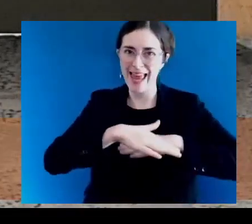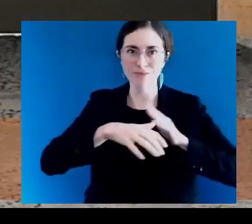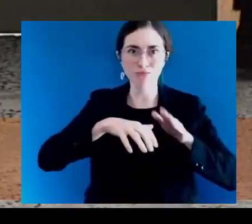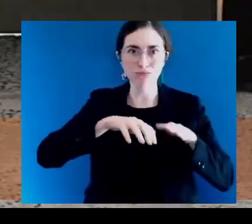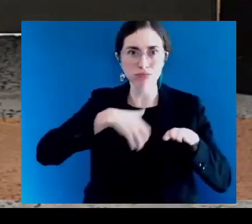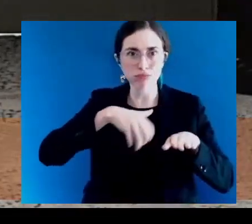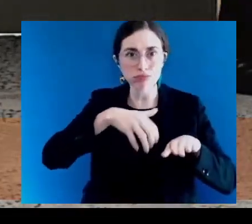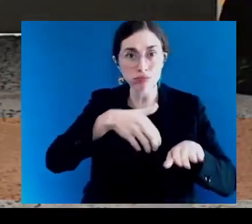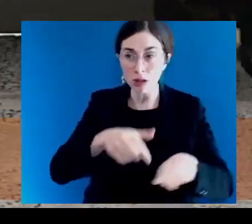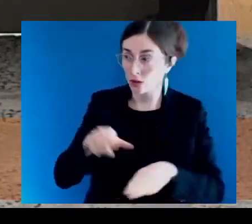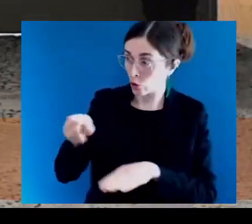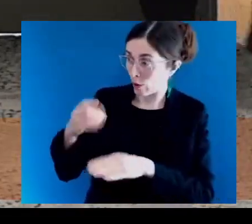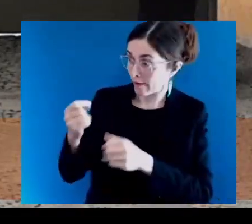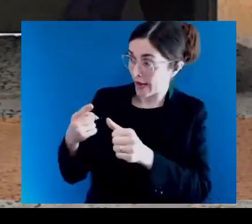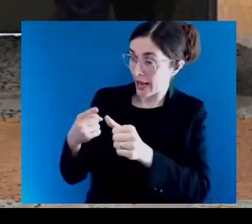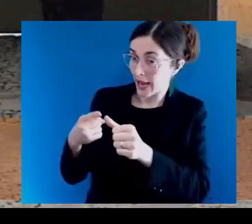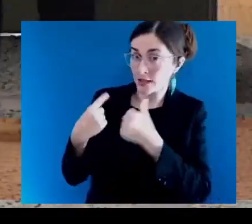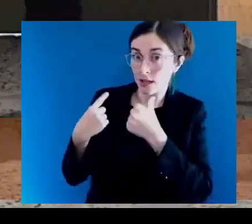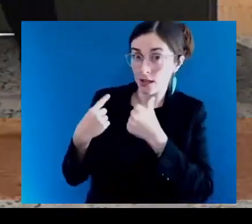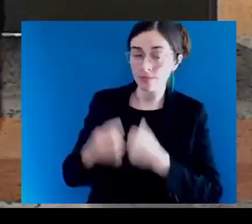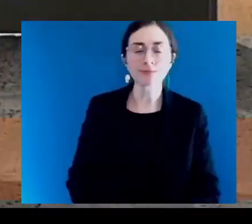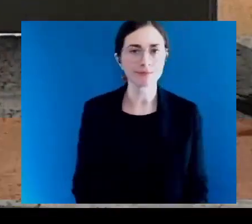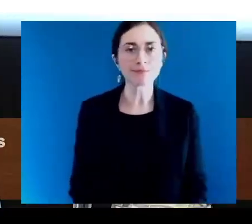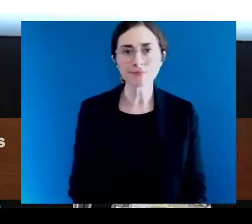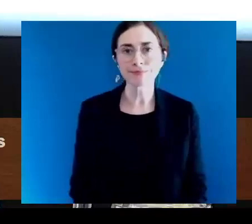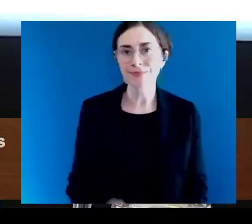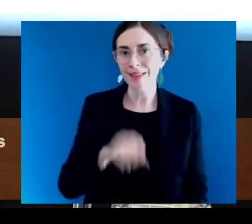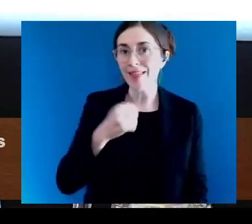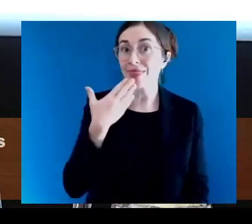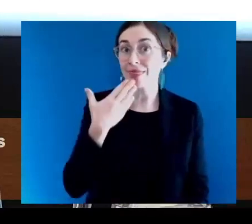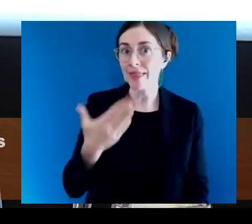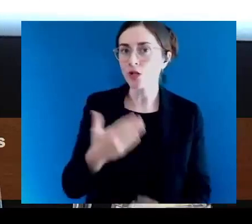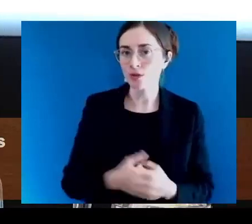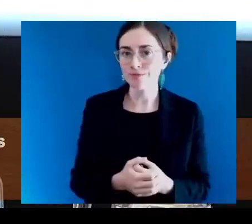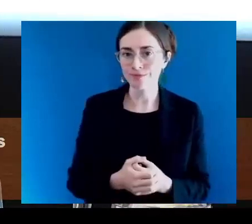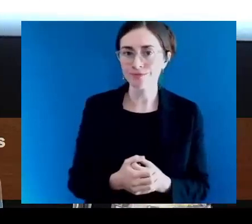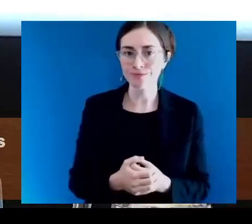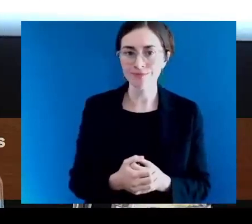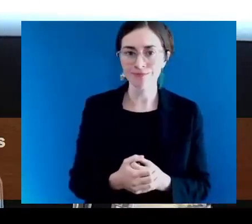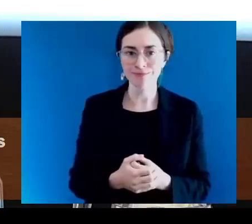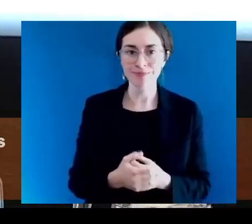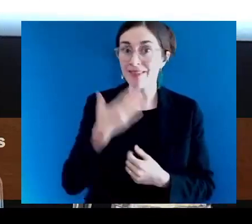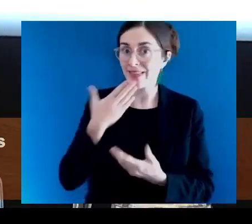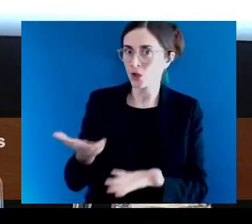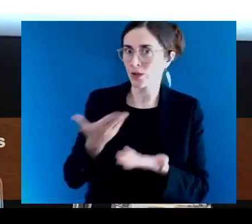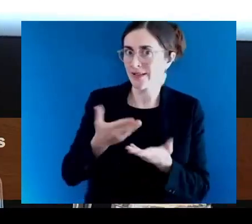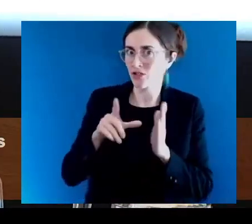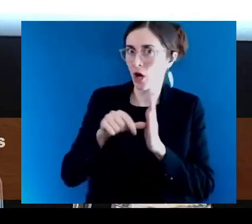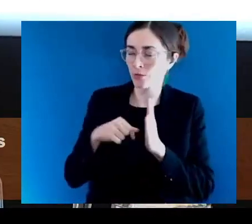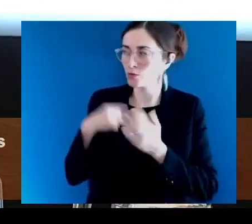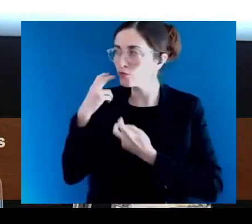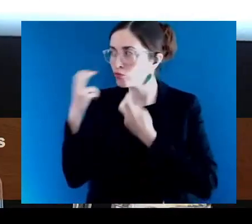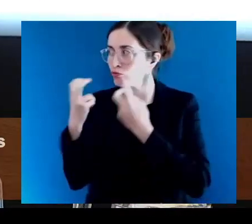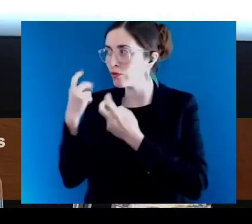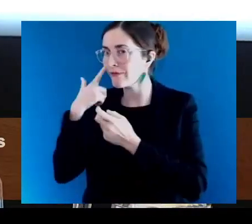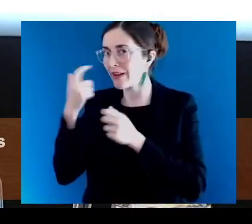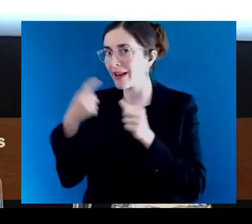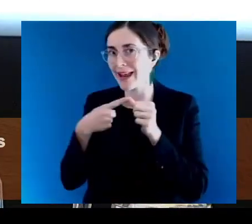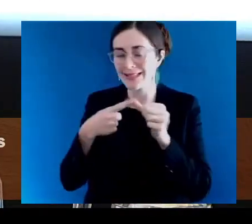answer to that over the break? Yes, thank you. And thank you for the opportunity to have sought that answer.